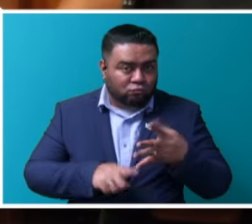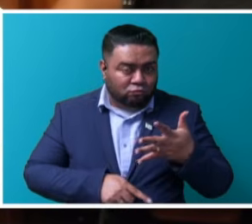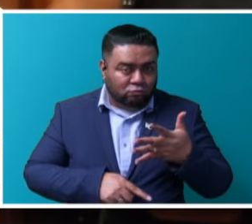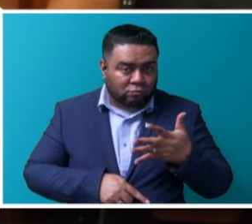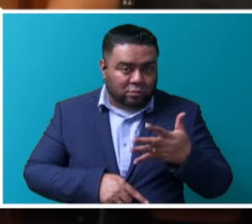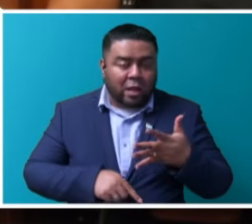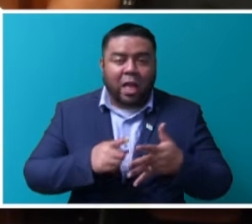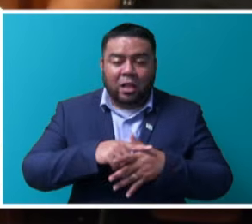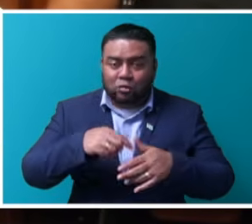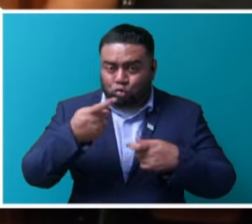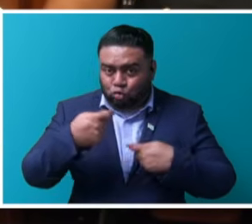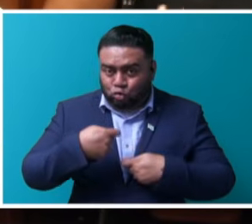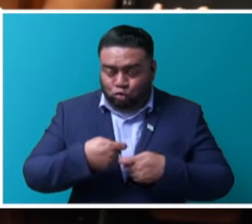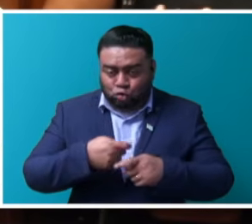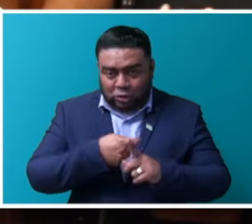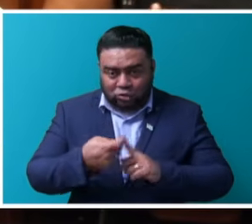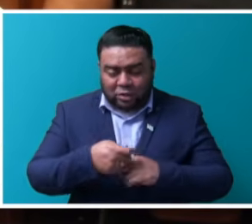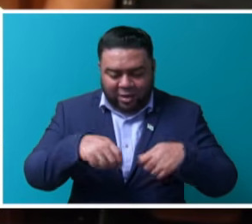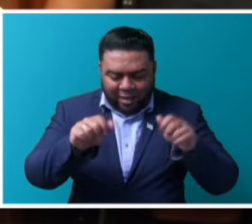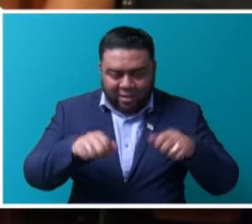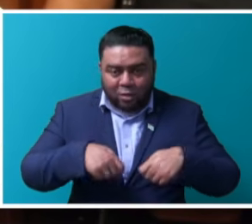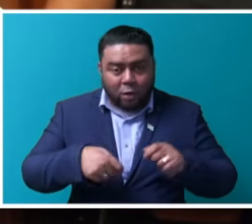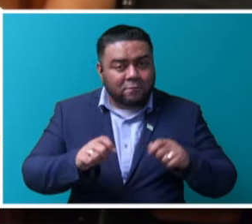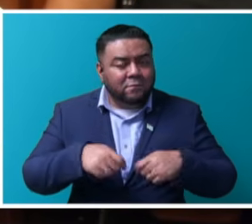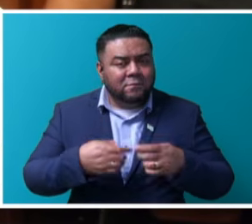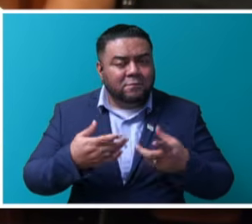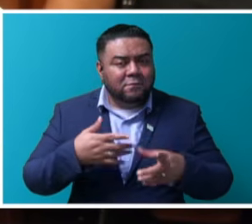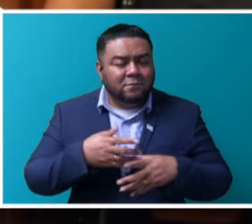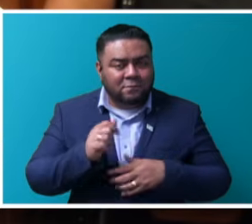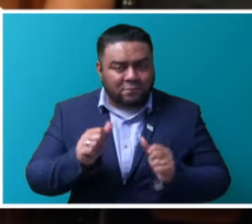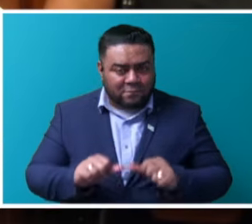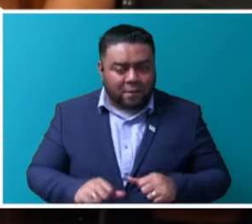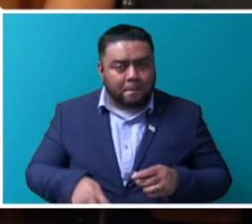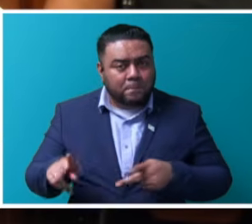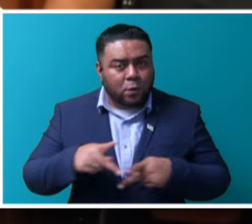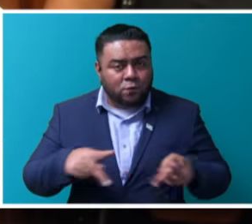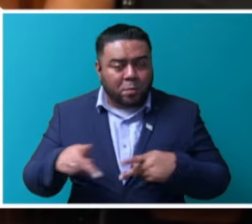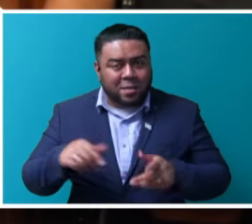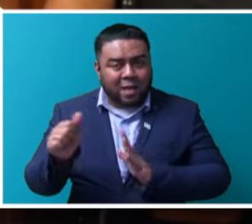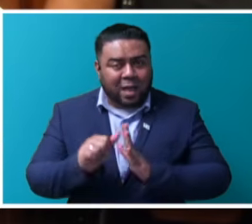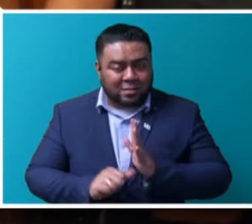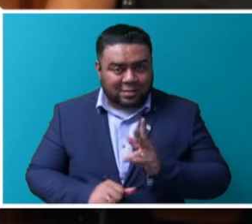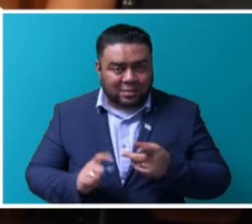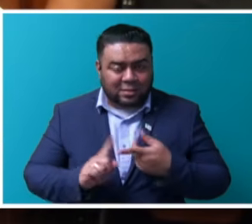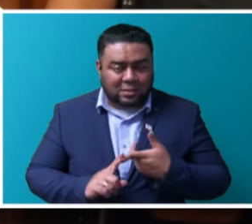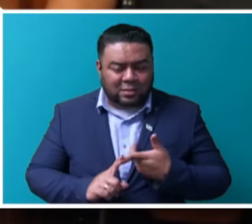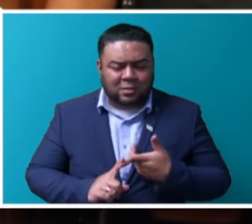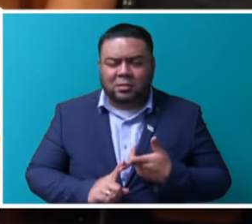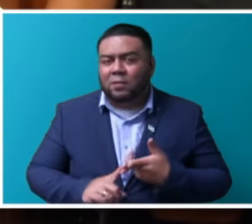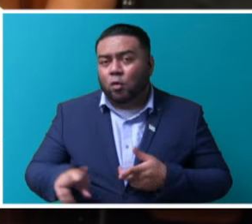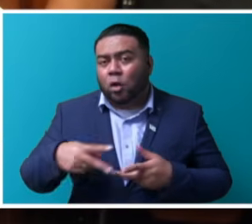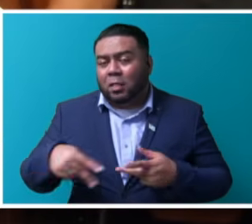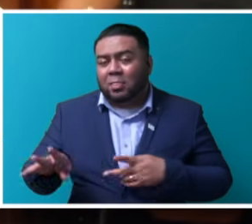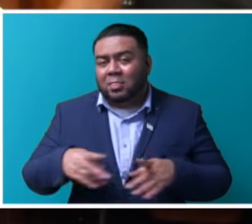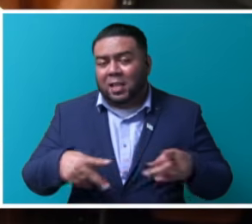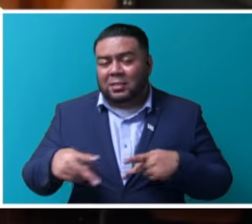Traditional handicraft making with 300 scholarships, grants. Performing arts with 200 scholarship grants for improving dance and